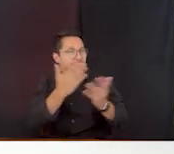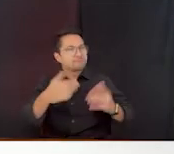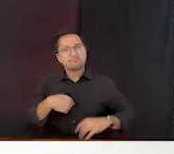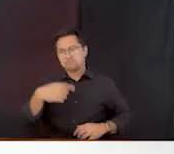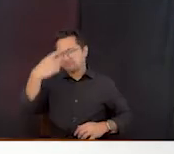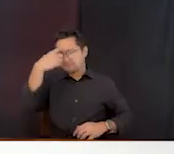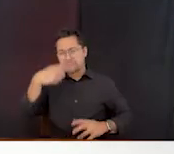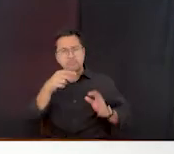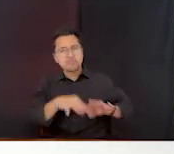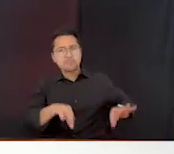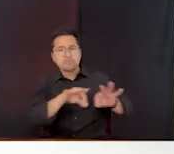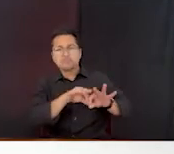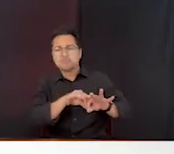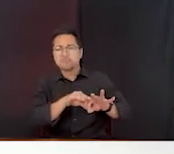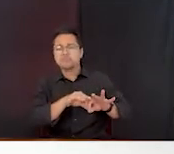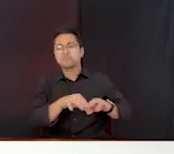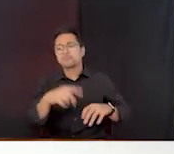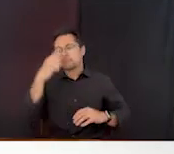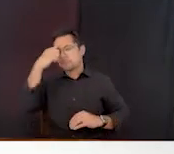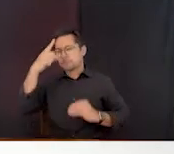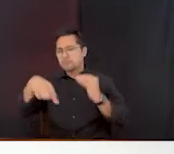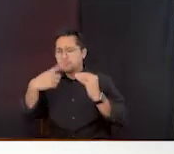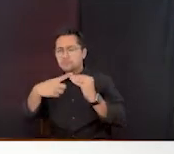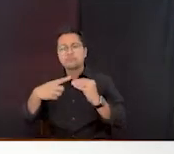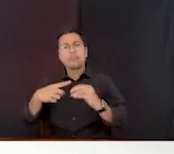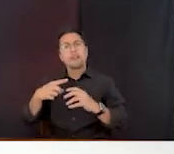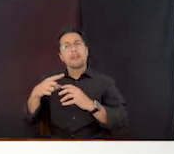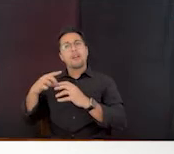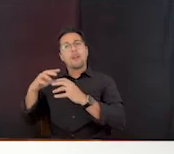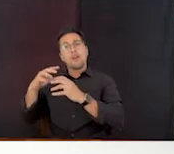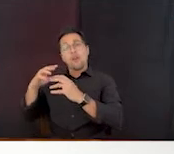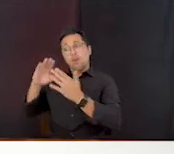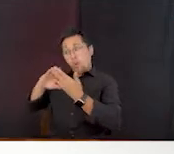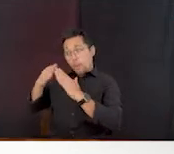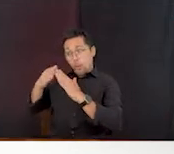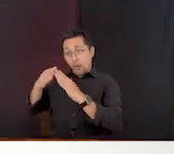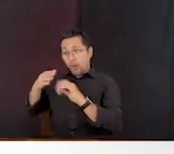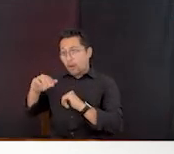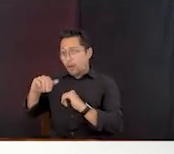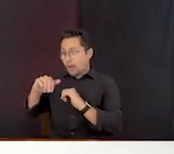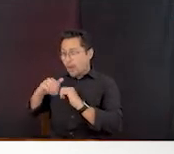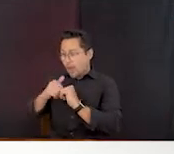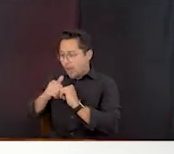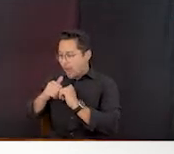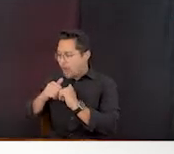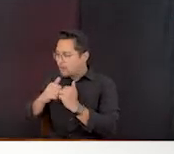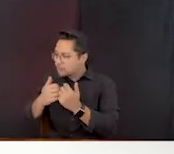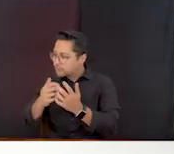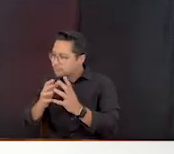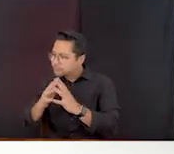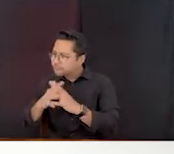to try and get Mira to give us a little info about her experience with establishing community.